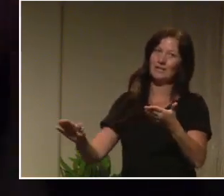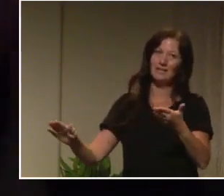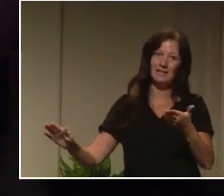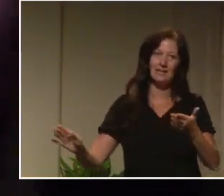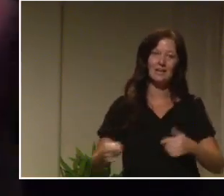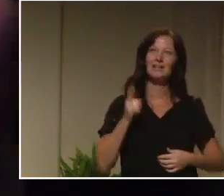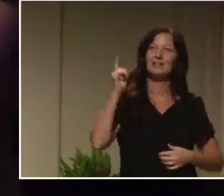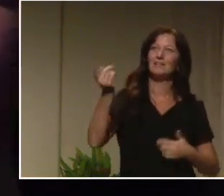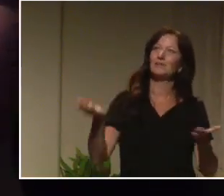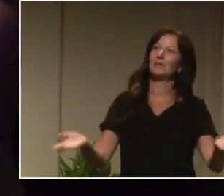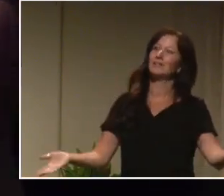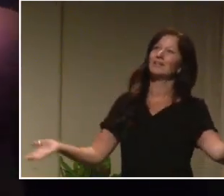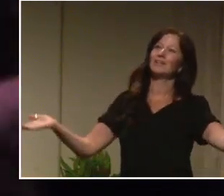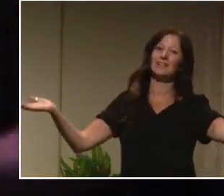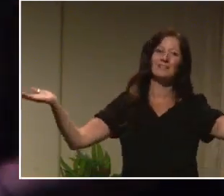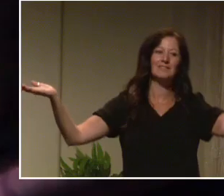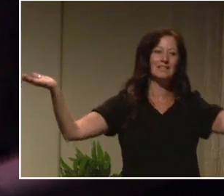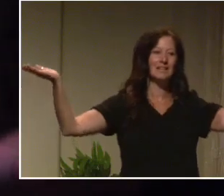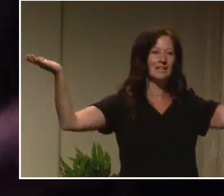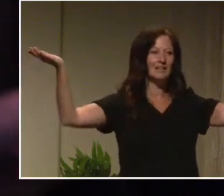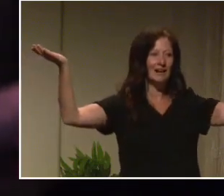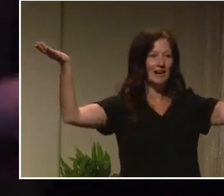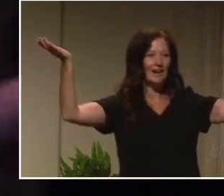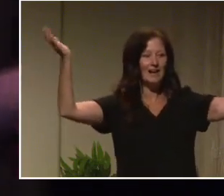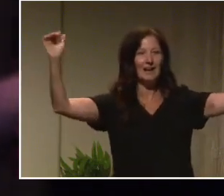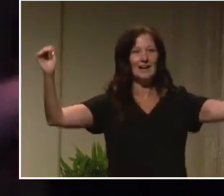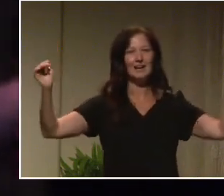holy, you are lifted